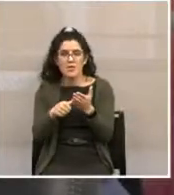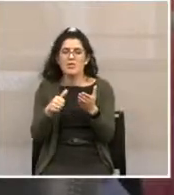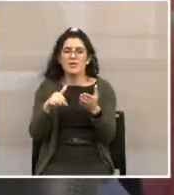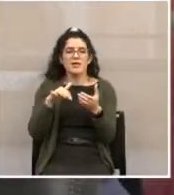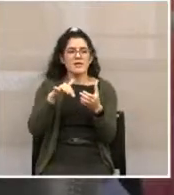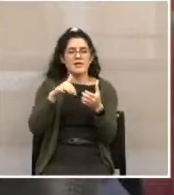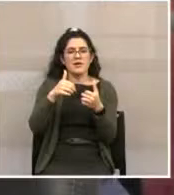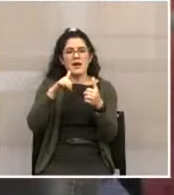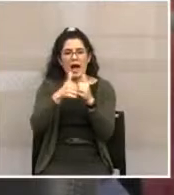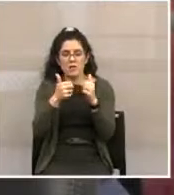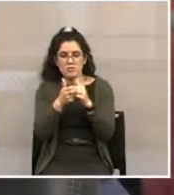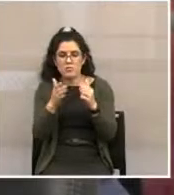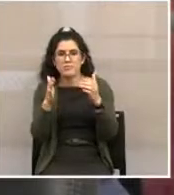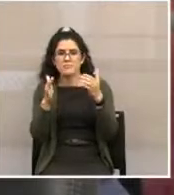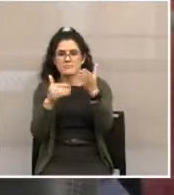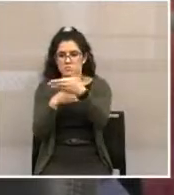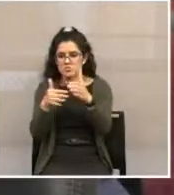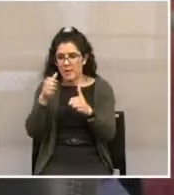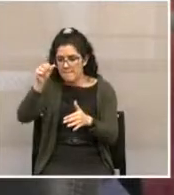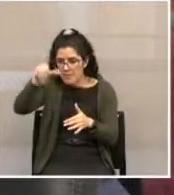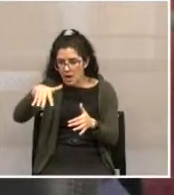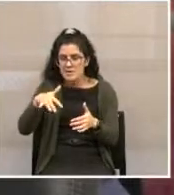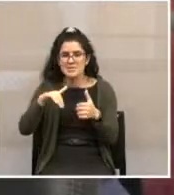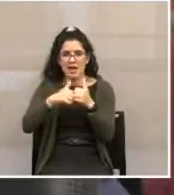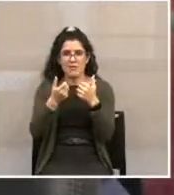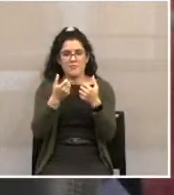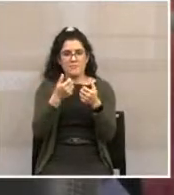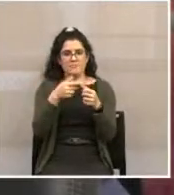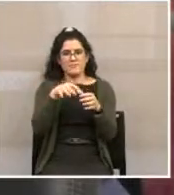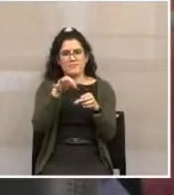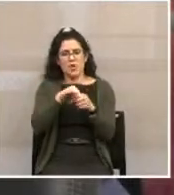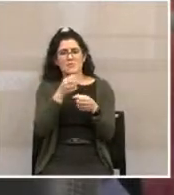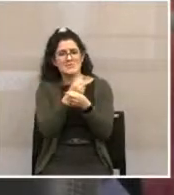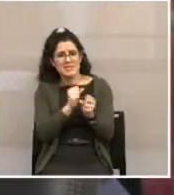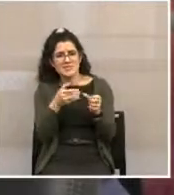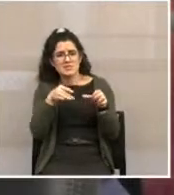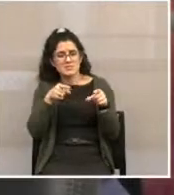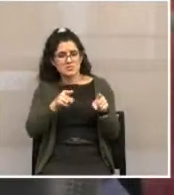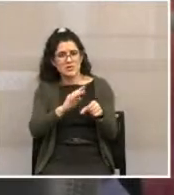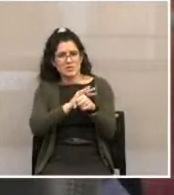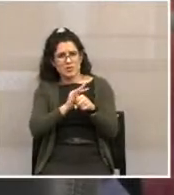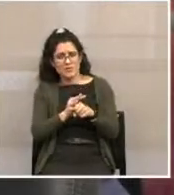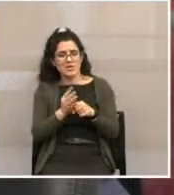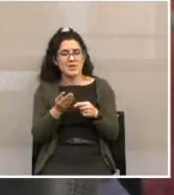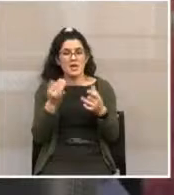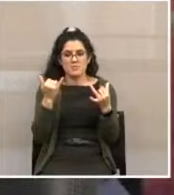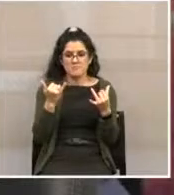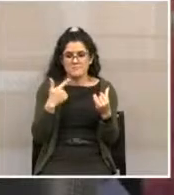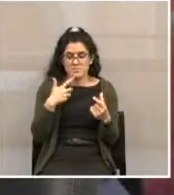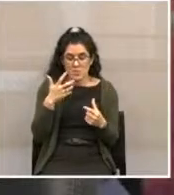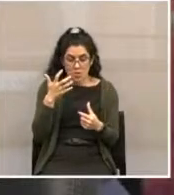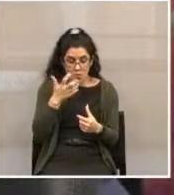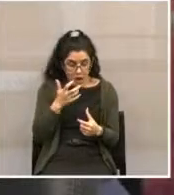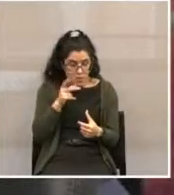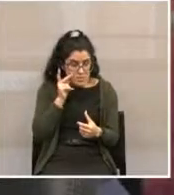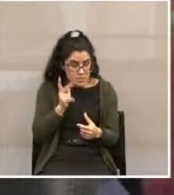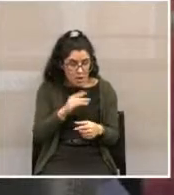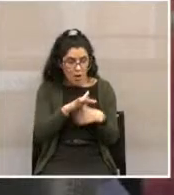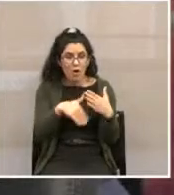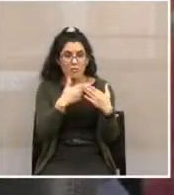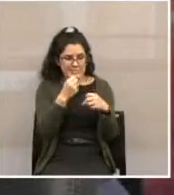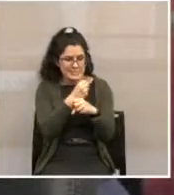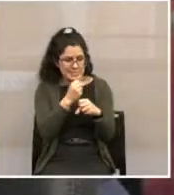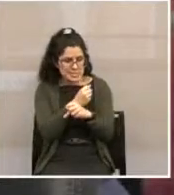to use drop boxes, how to vote safely during the pandemic. And we're really distressed by the number of reports that